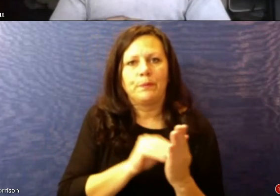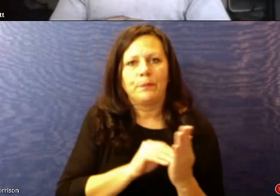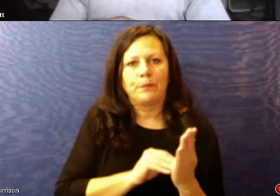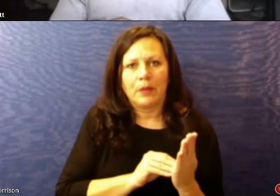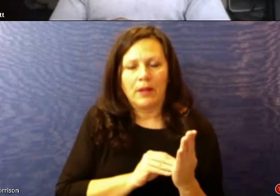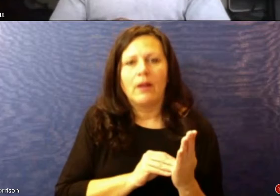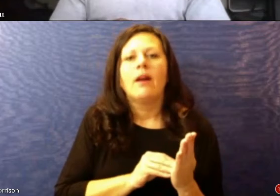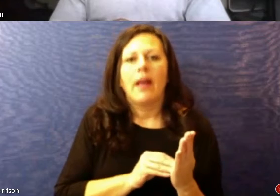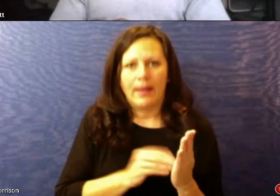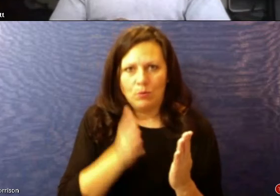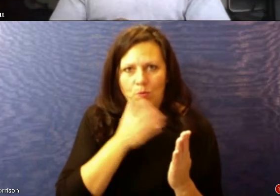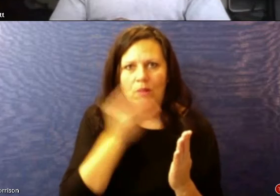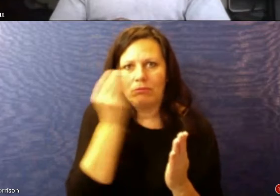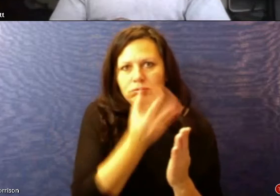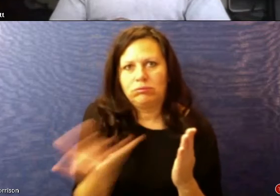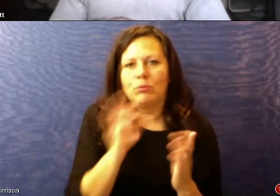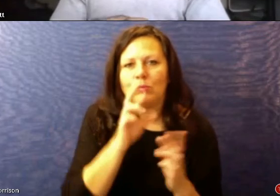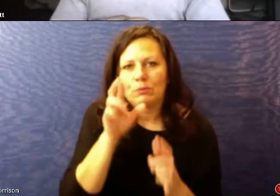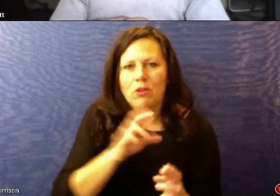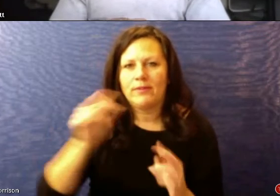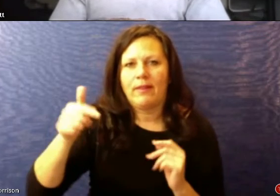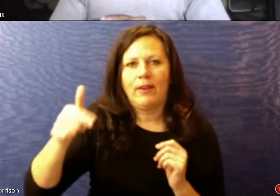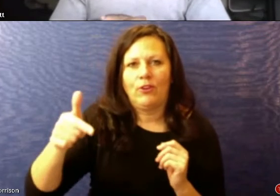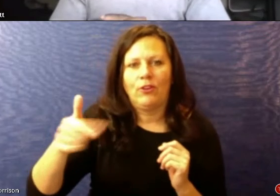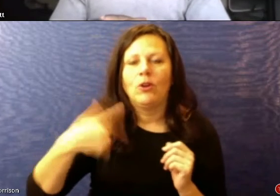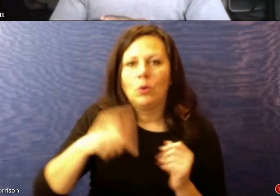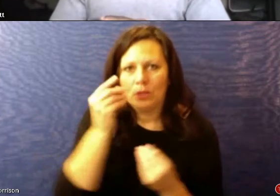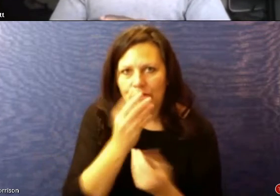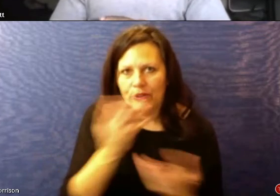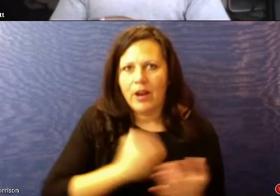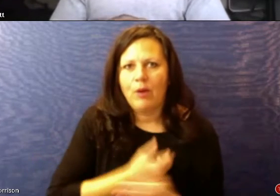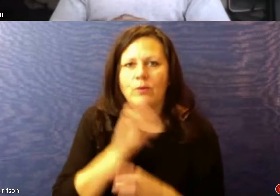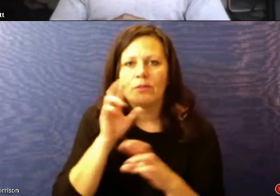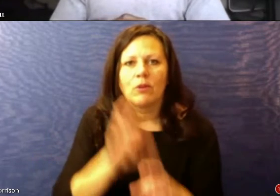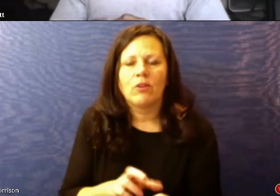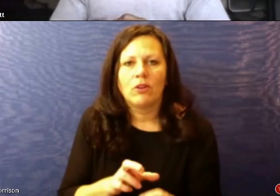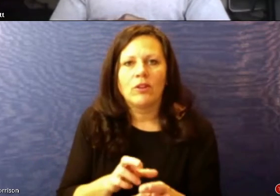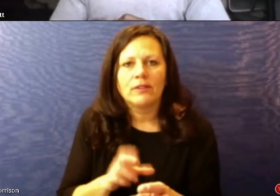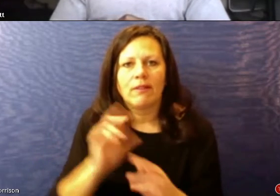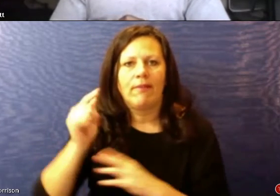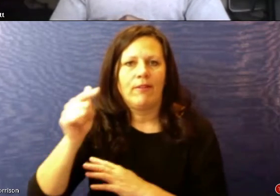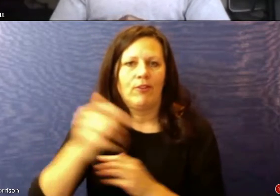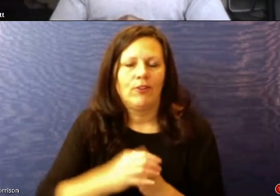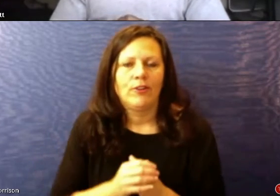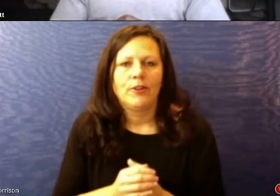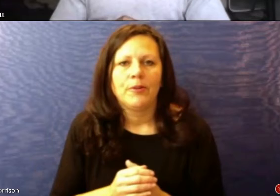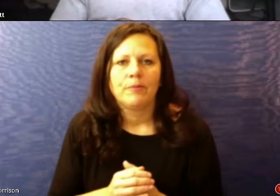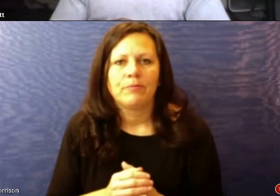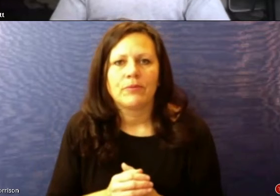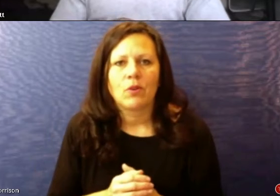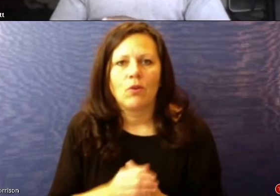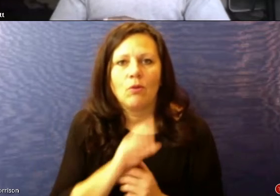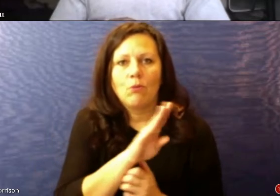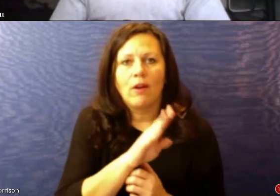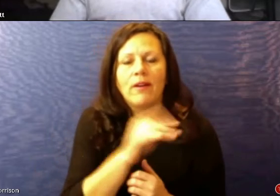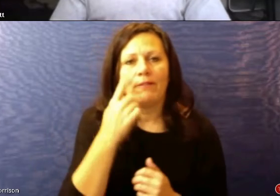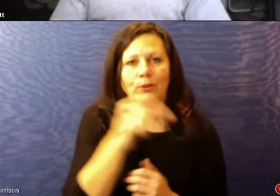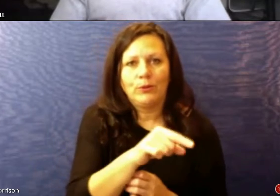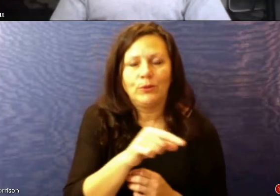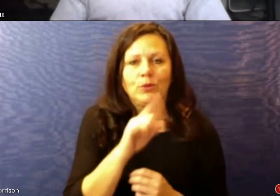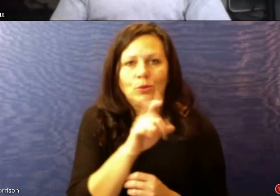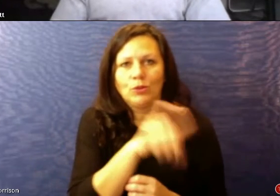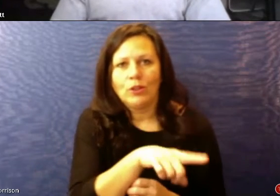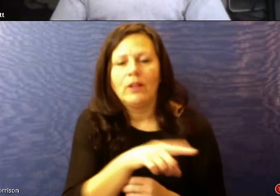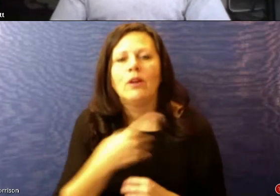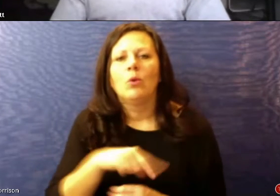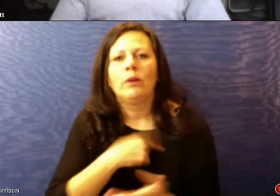you a response later on. We'll share a response with you about that later on. But Brian, this one for you, we've talked about it in some of